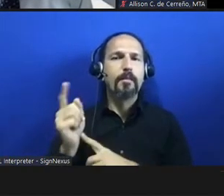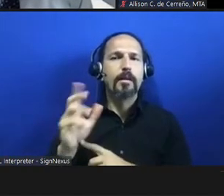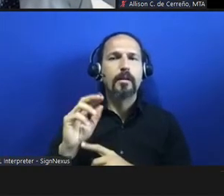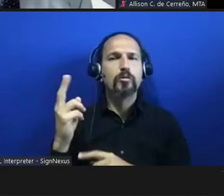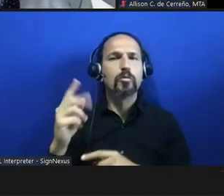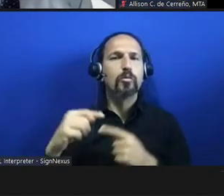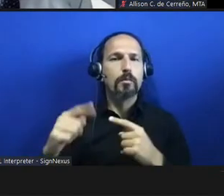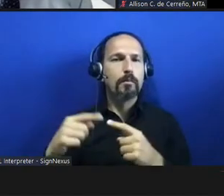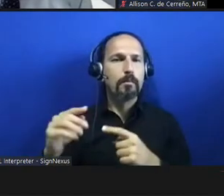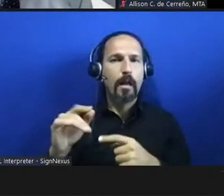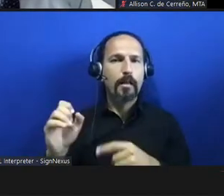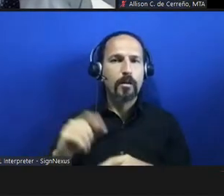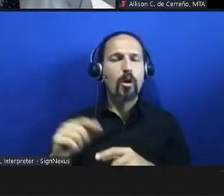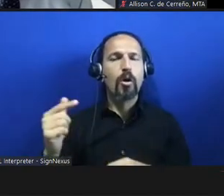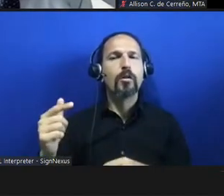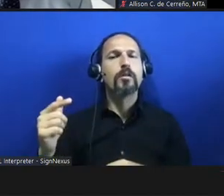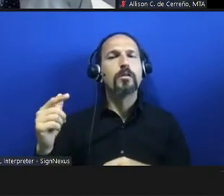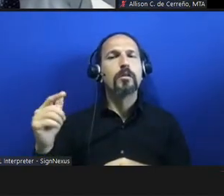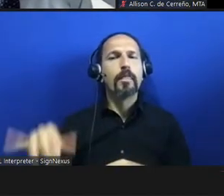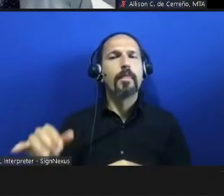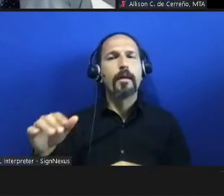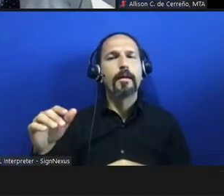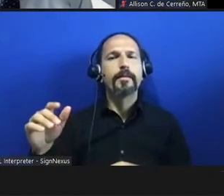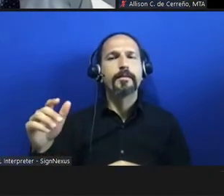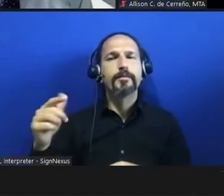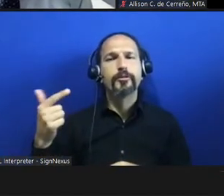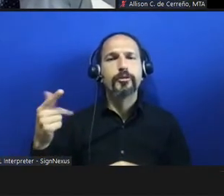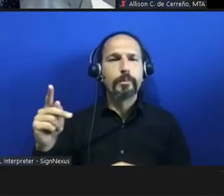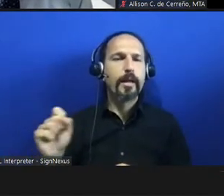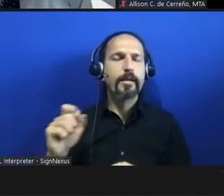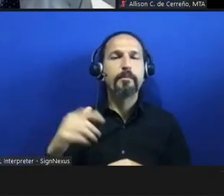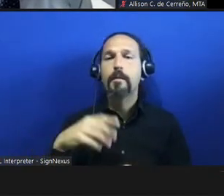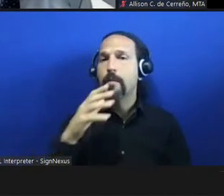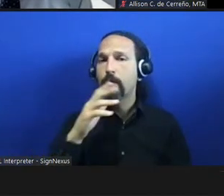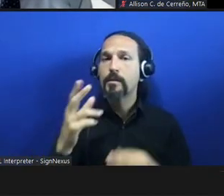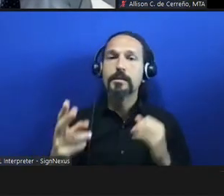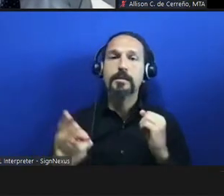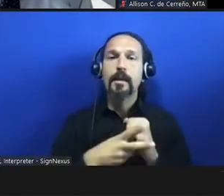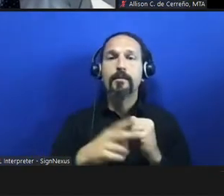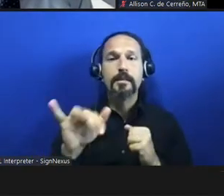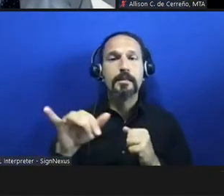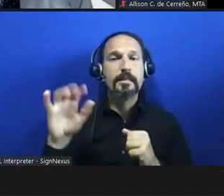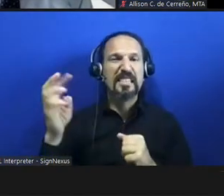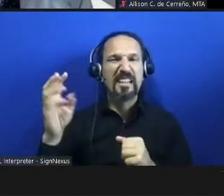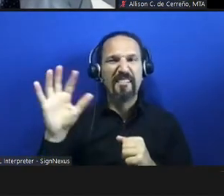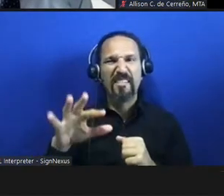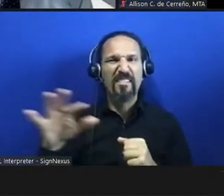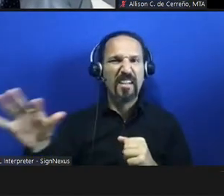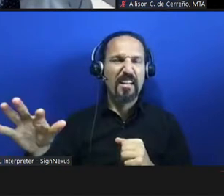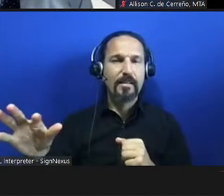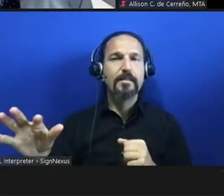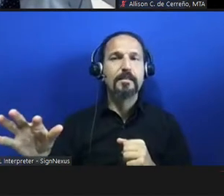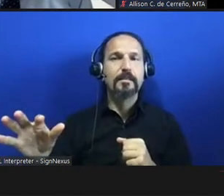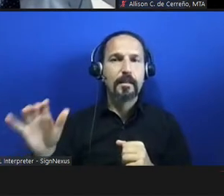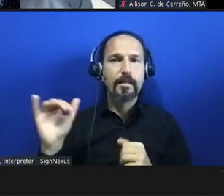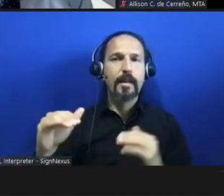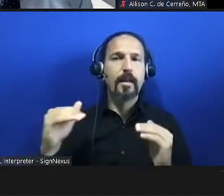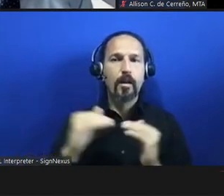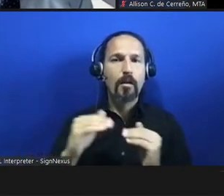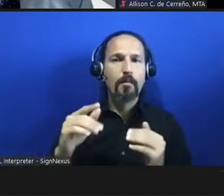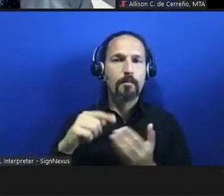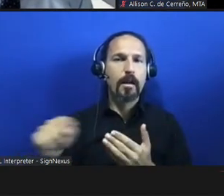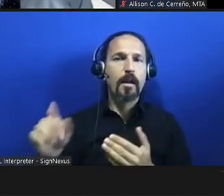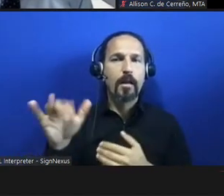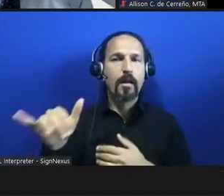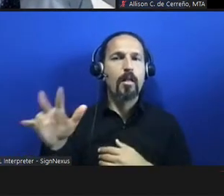checked this morning on Google Maps my mother would have driven 10 minutes to save six dollars and 55 cents that is equivalent to paying